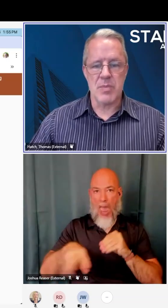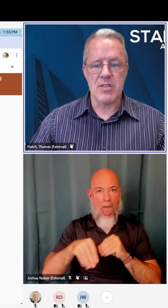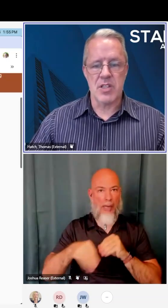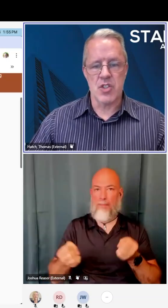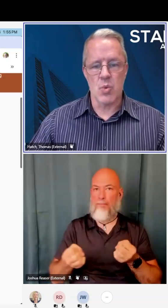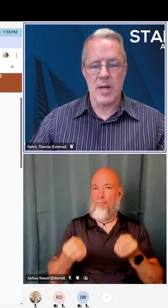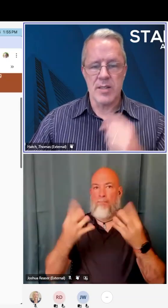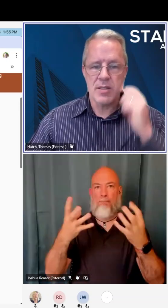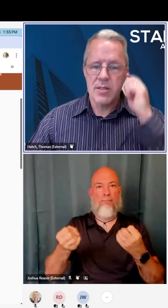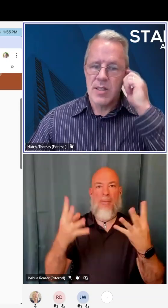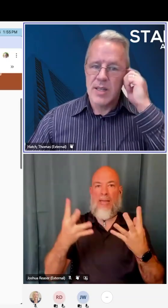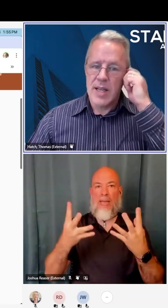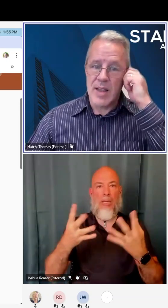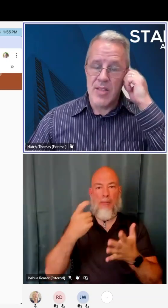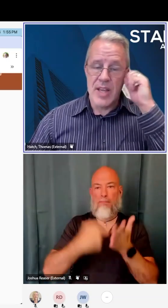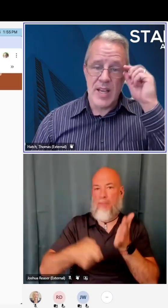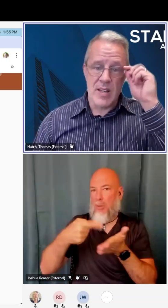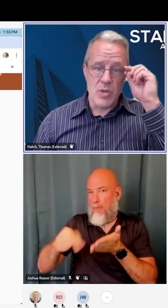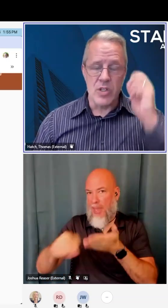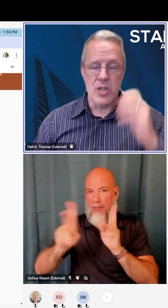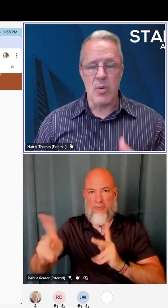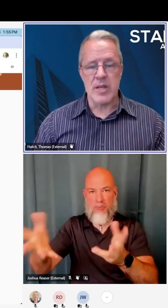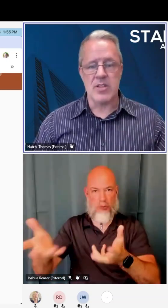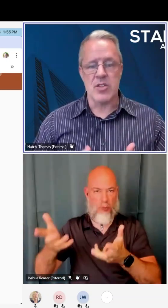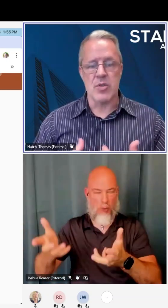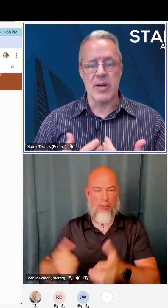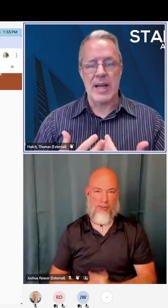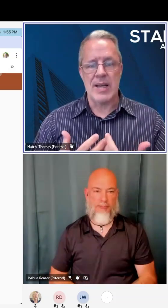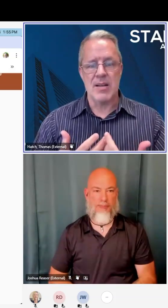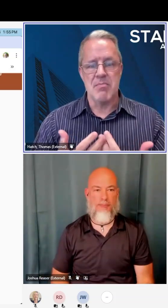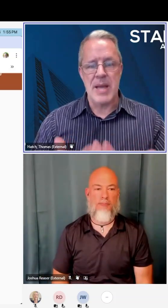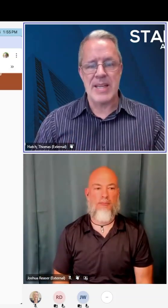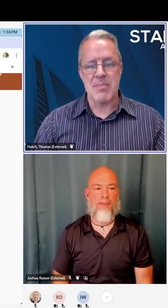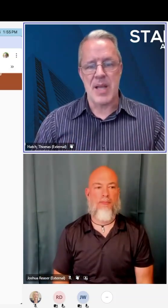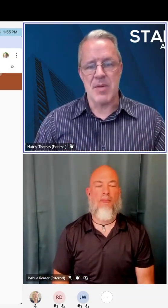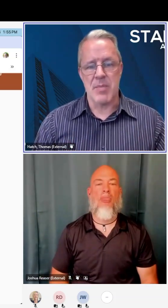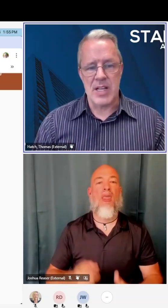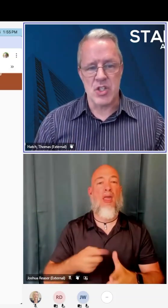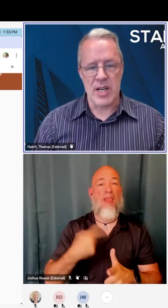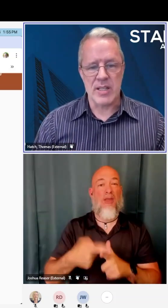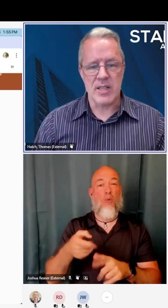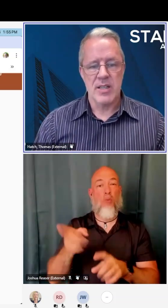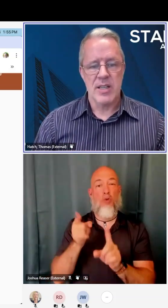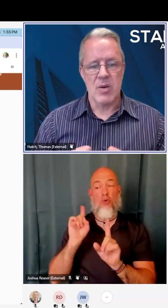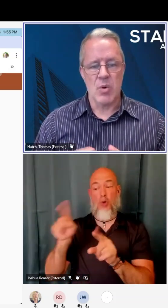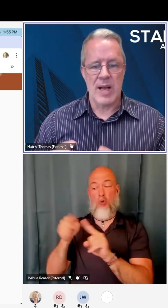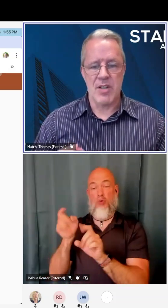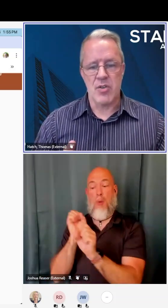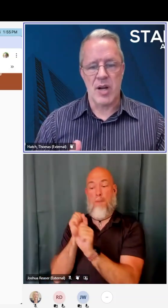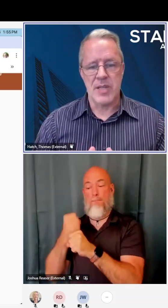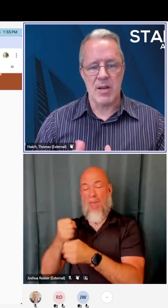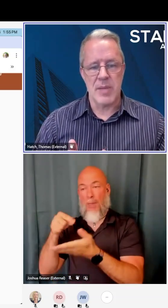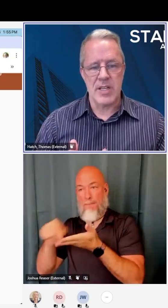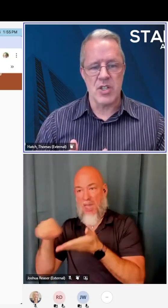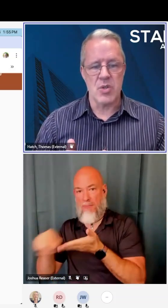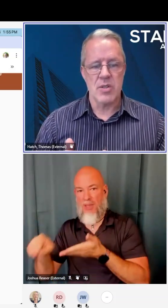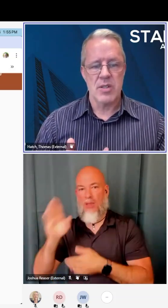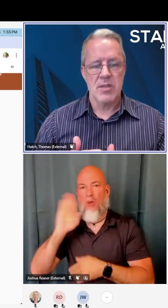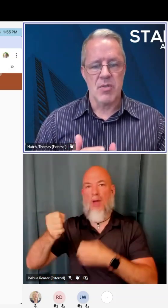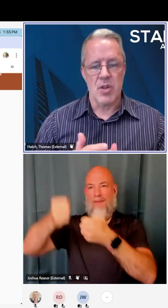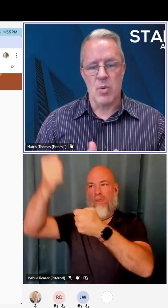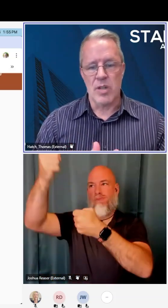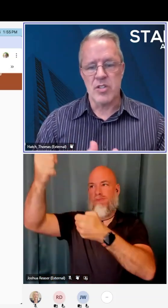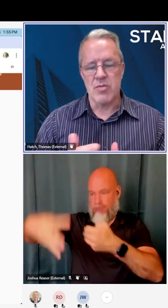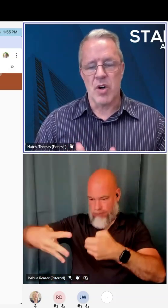pay recipients as you want. And then when you go in to make a payment by check, it will have a drop-down